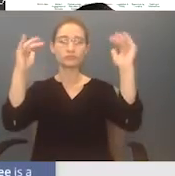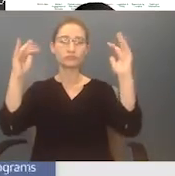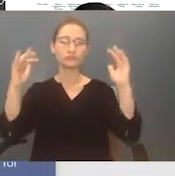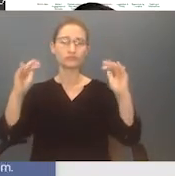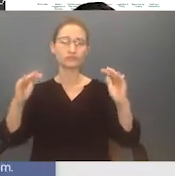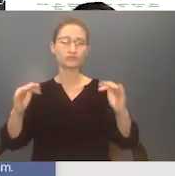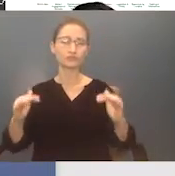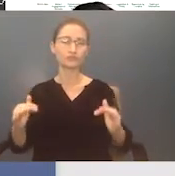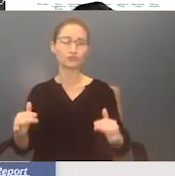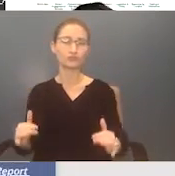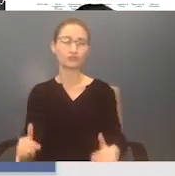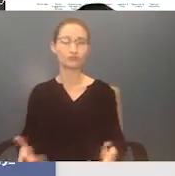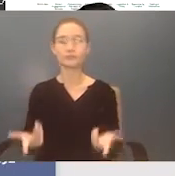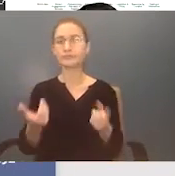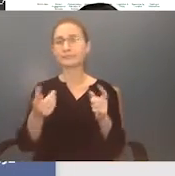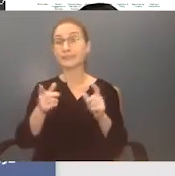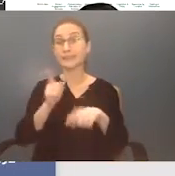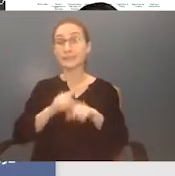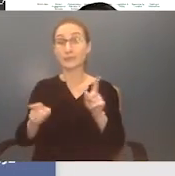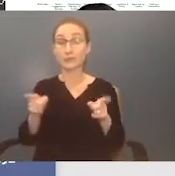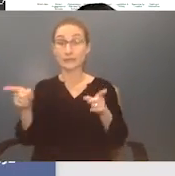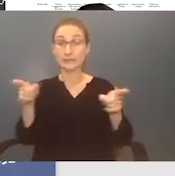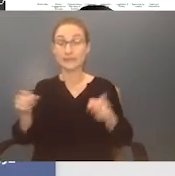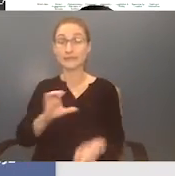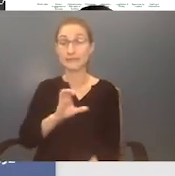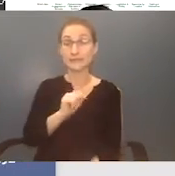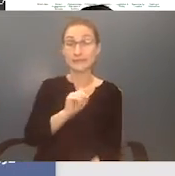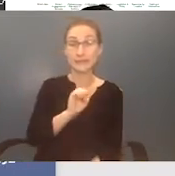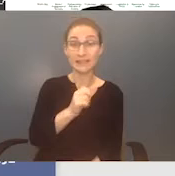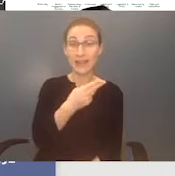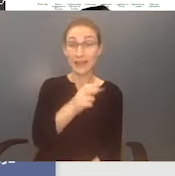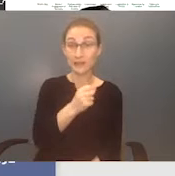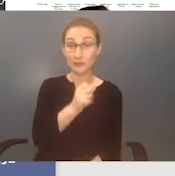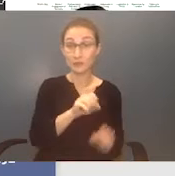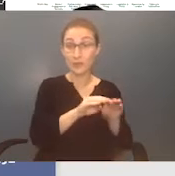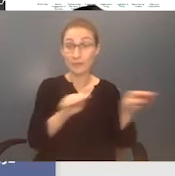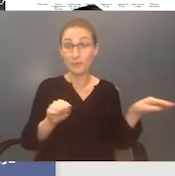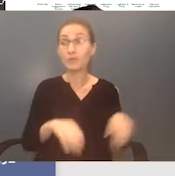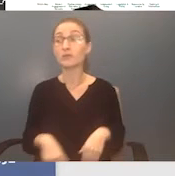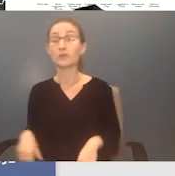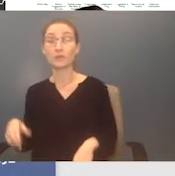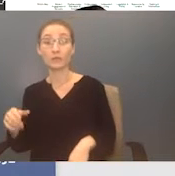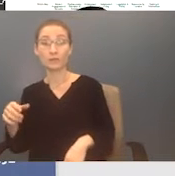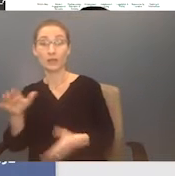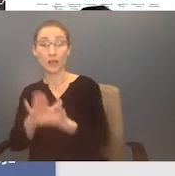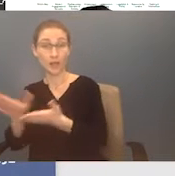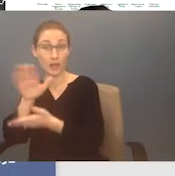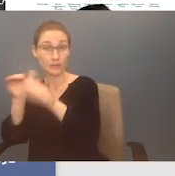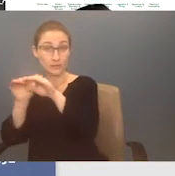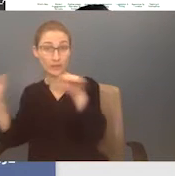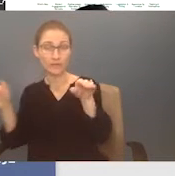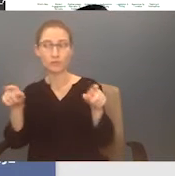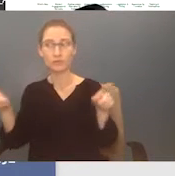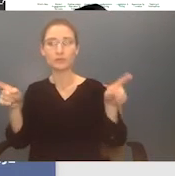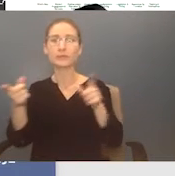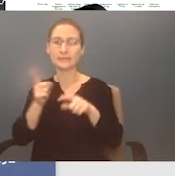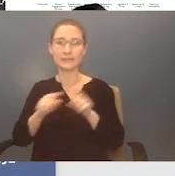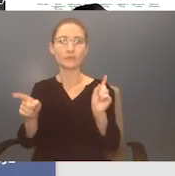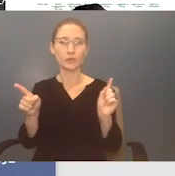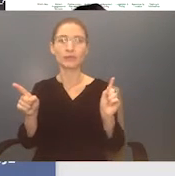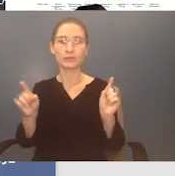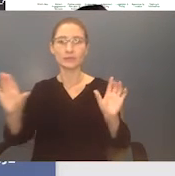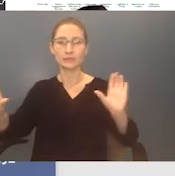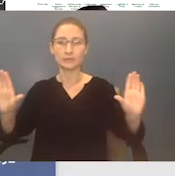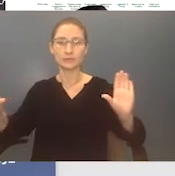for courses of study, and differences between CTE at the high school level and post-secondary level. They're two very different